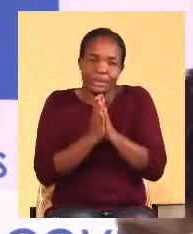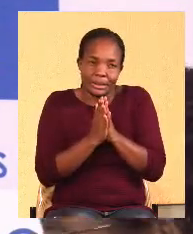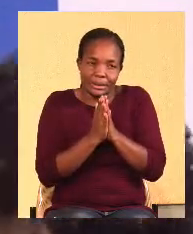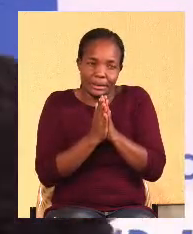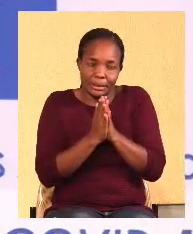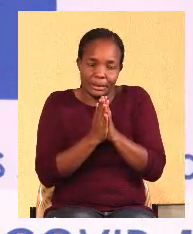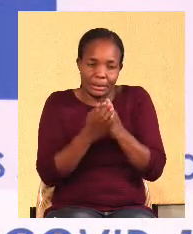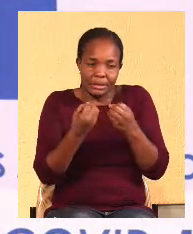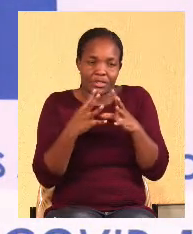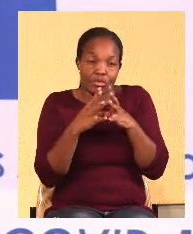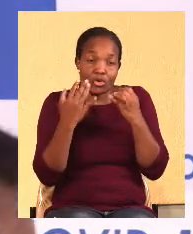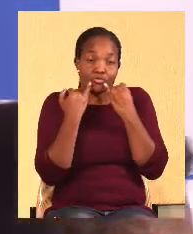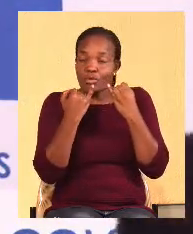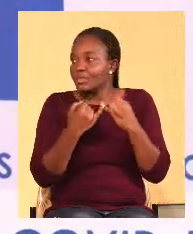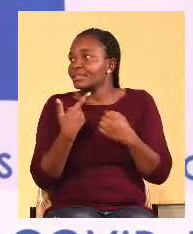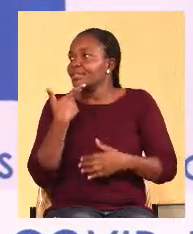much.